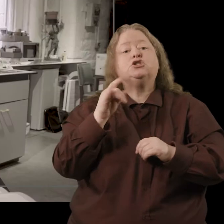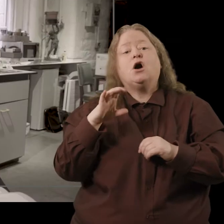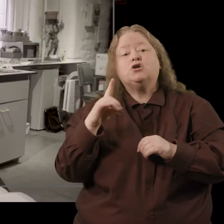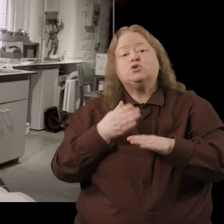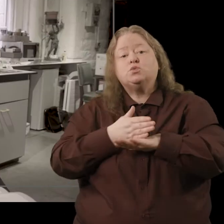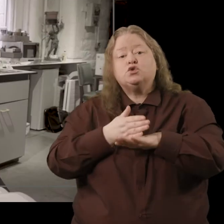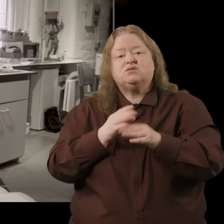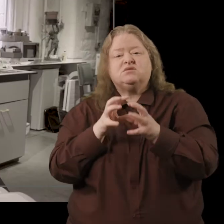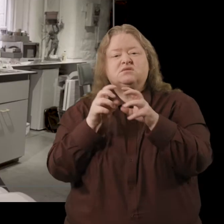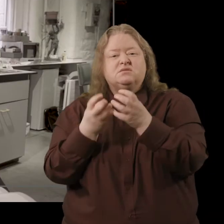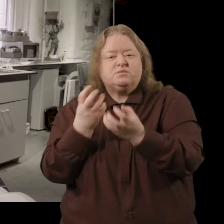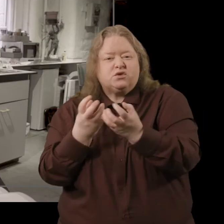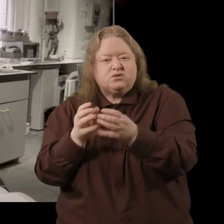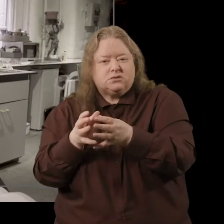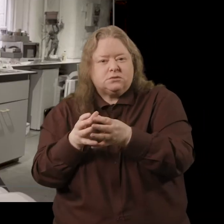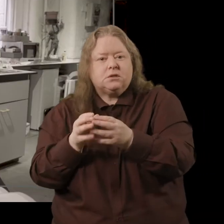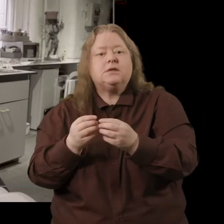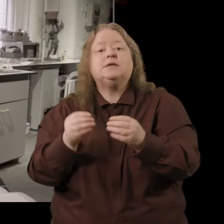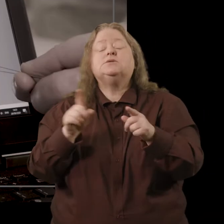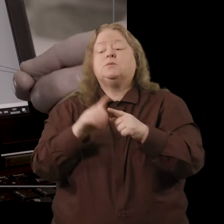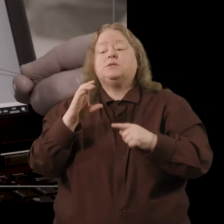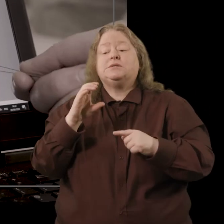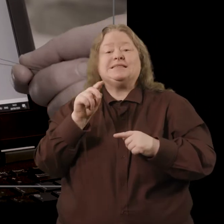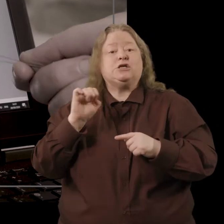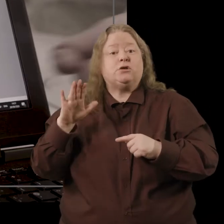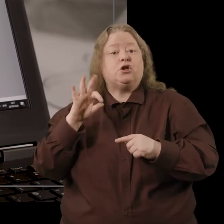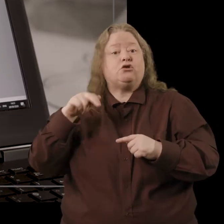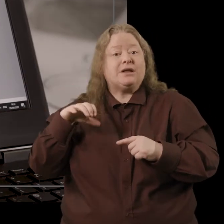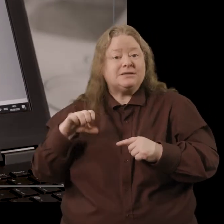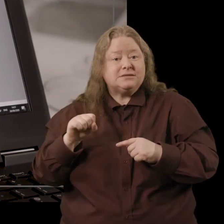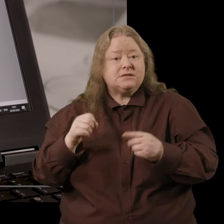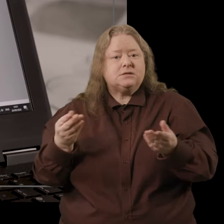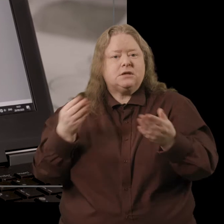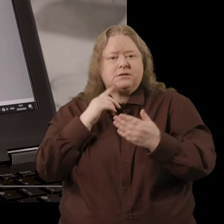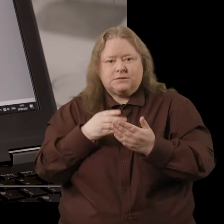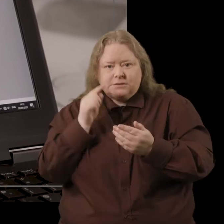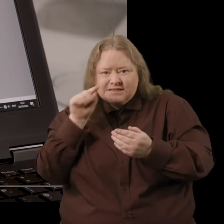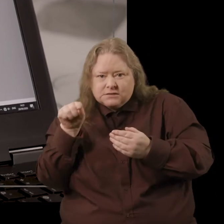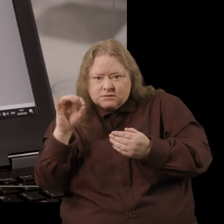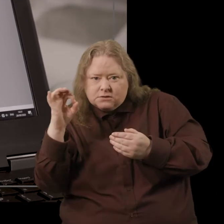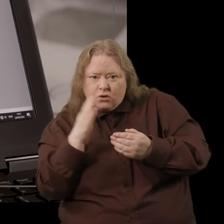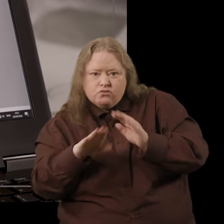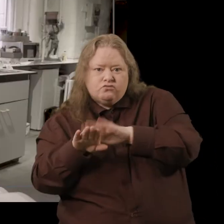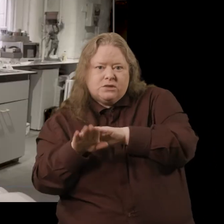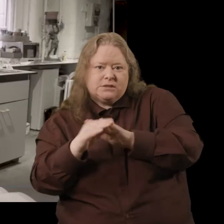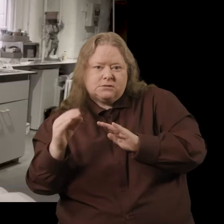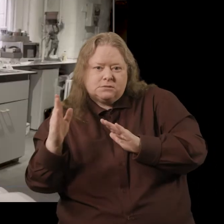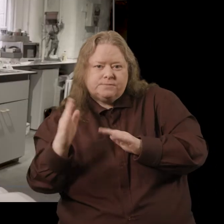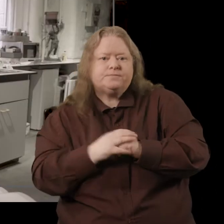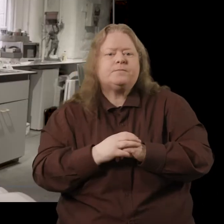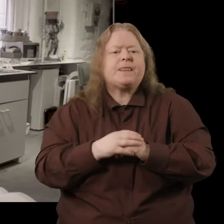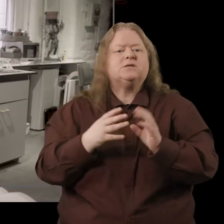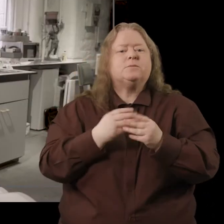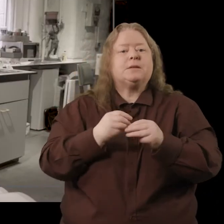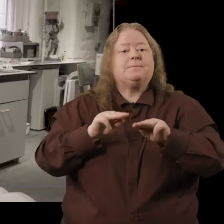as fuel on the fire. And we've even got some cereal grains. That's a little wheat grain we can see on the right-hand side there. And that's something that people were